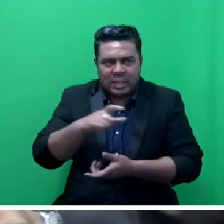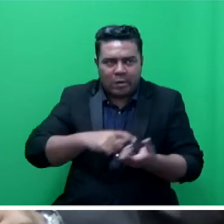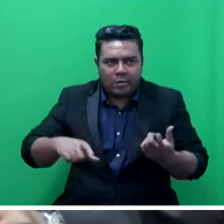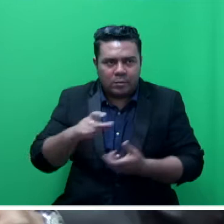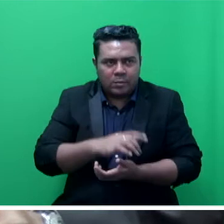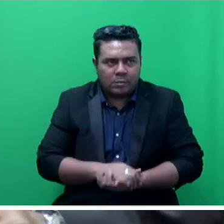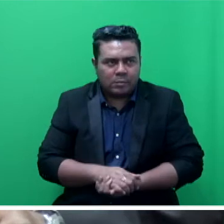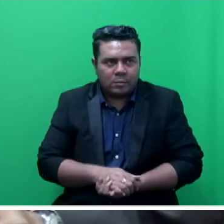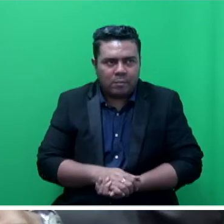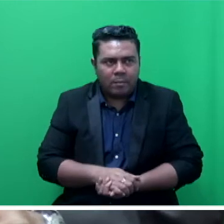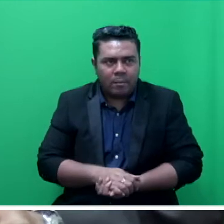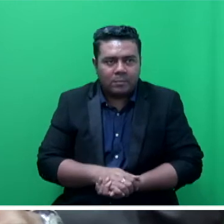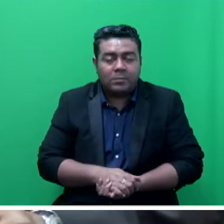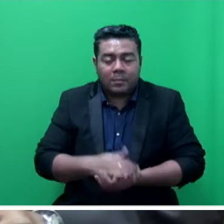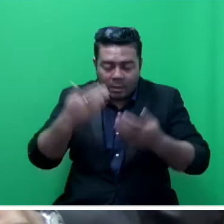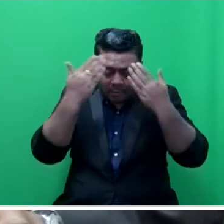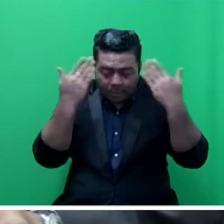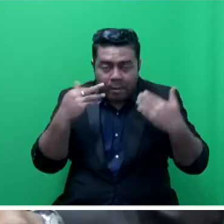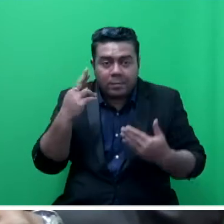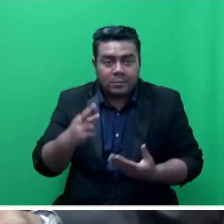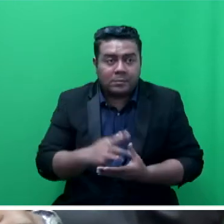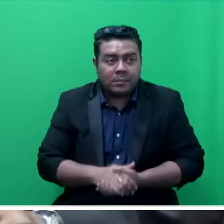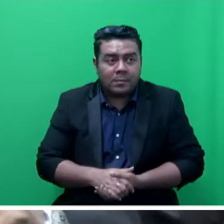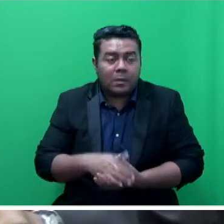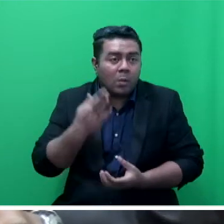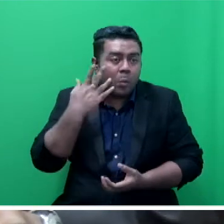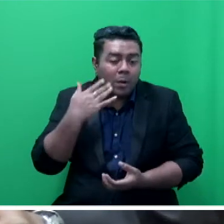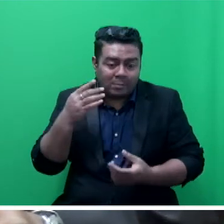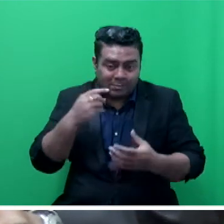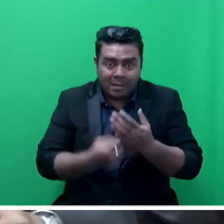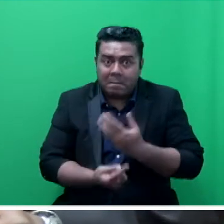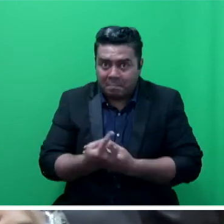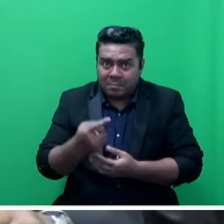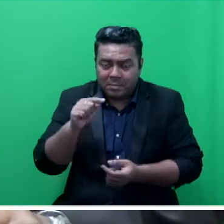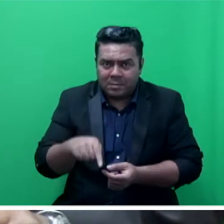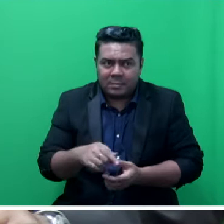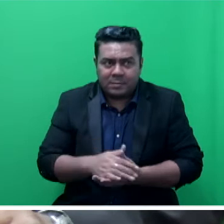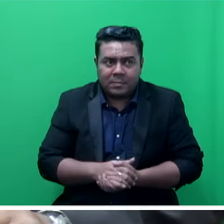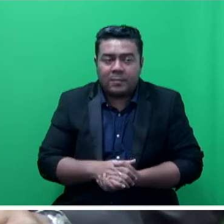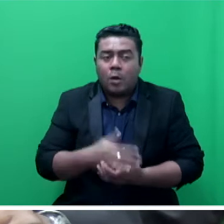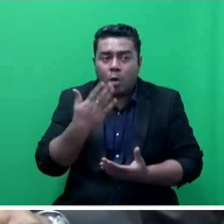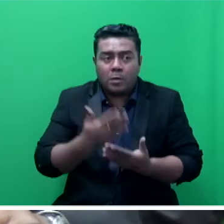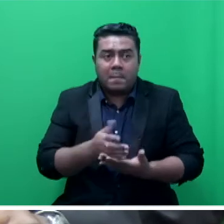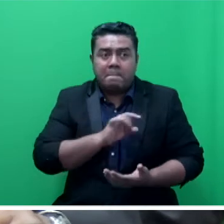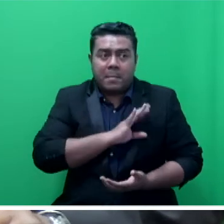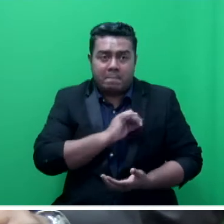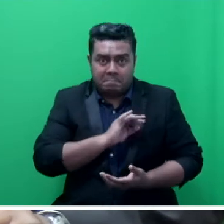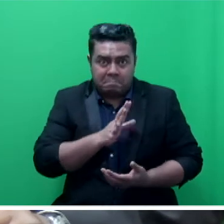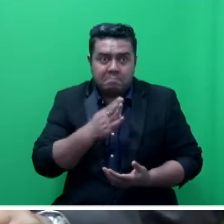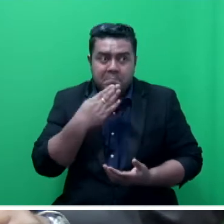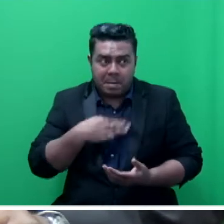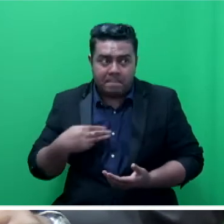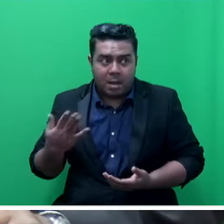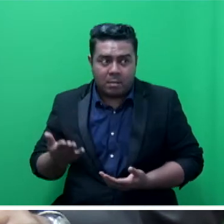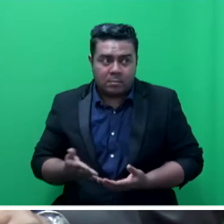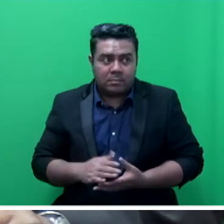sir. Mr. Speaker, sir, when this claim was made by the Honourable Member, the